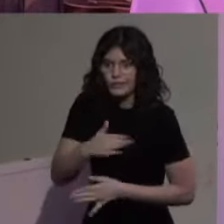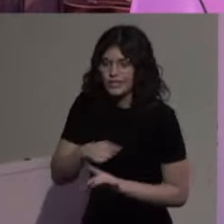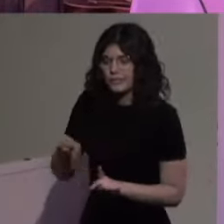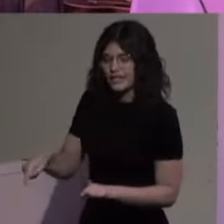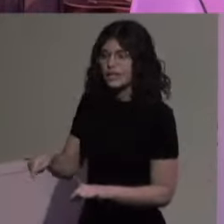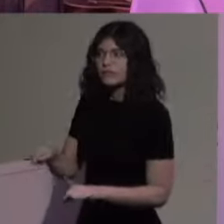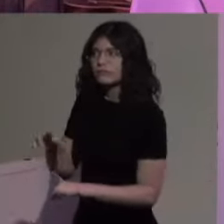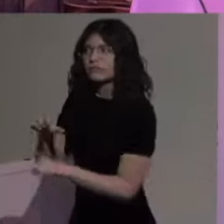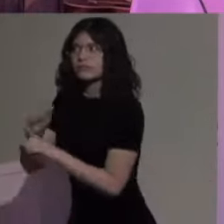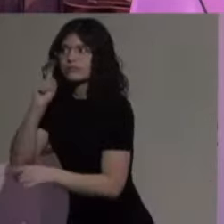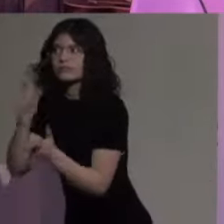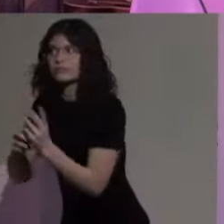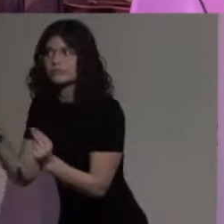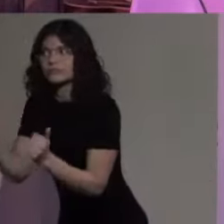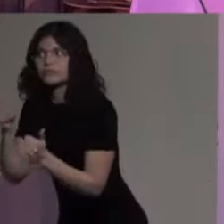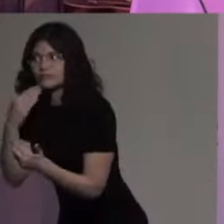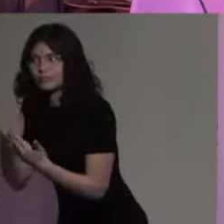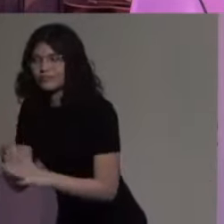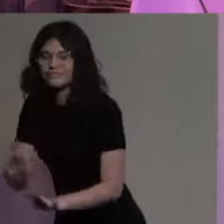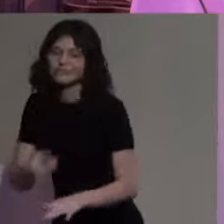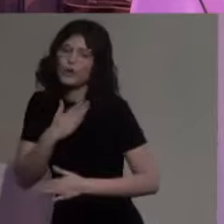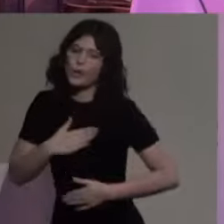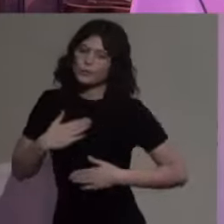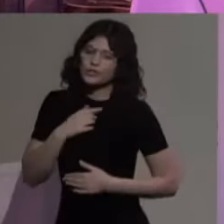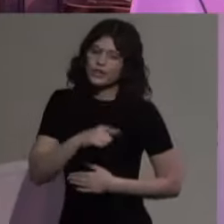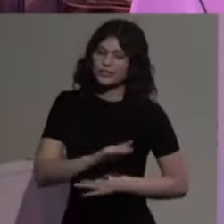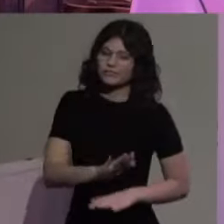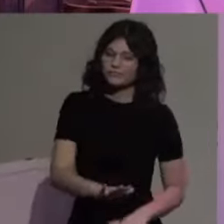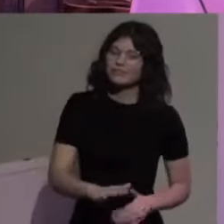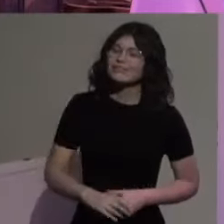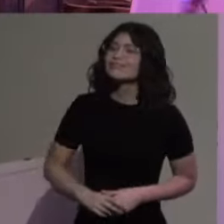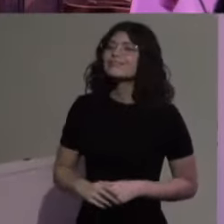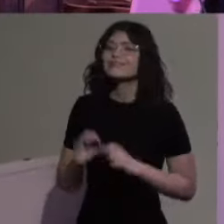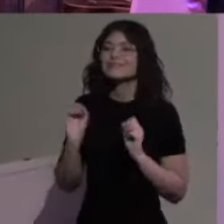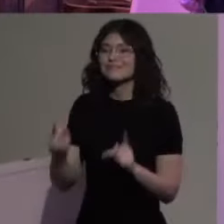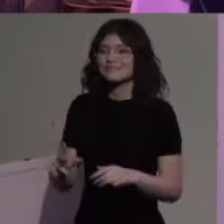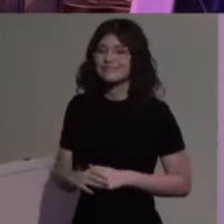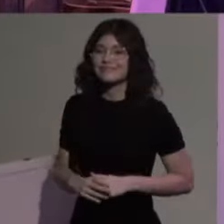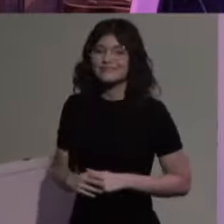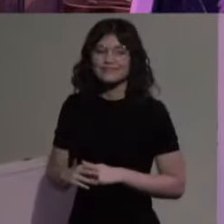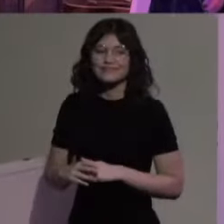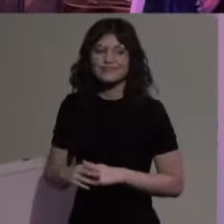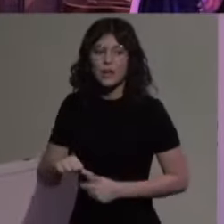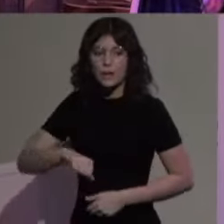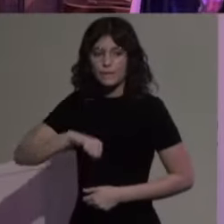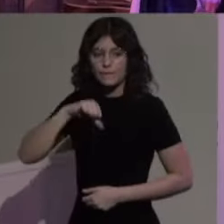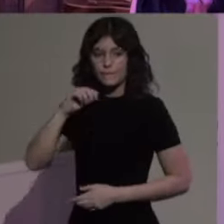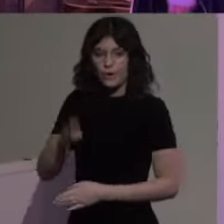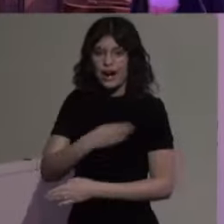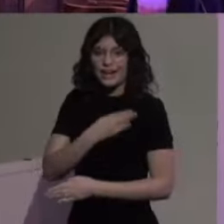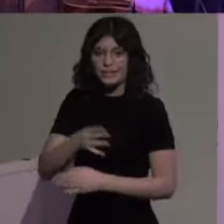just hear it really well, and I so appreciate you, Quayim. Okay, Pride Band, come on up.